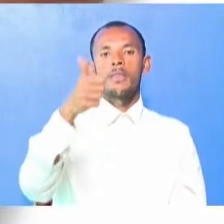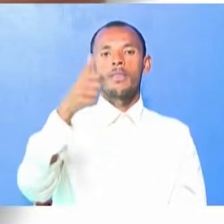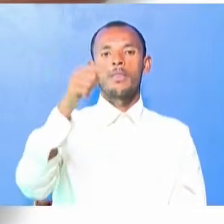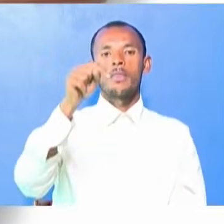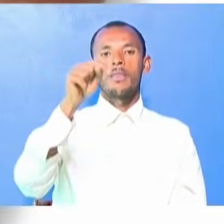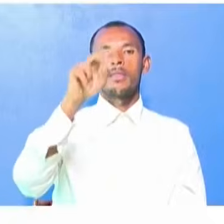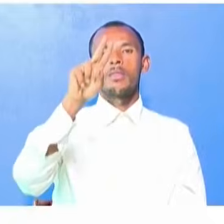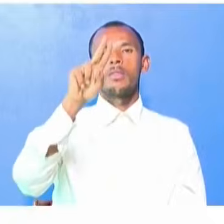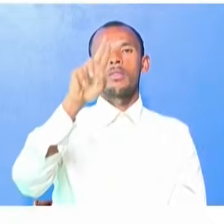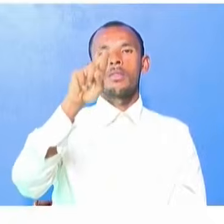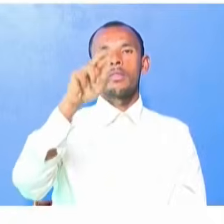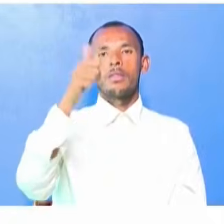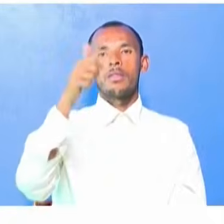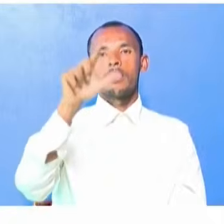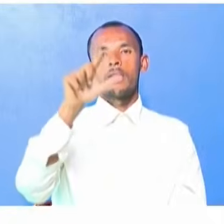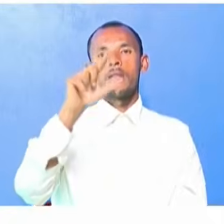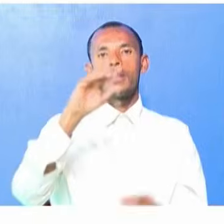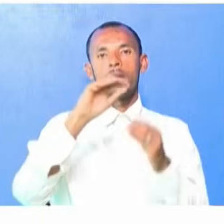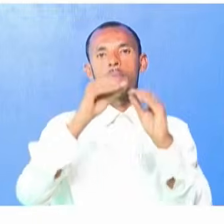numbers,